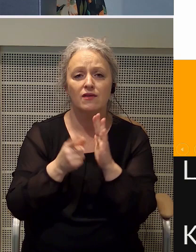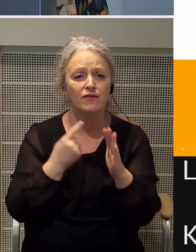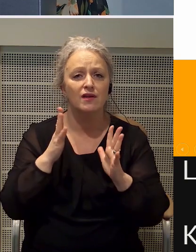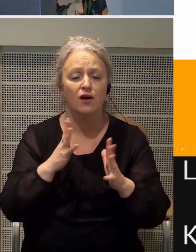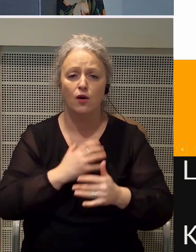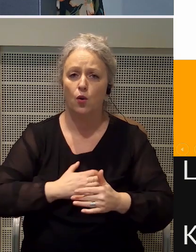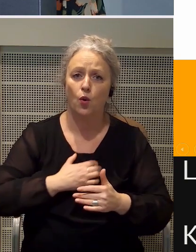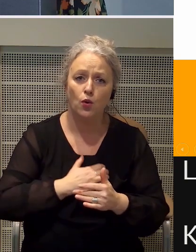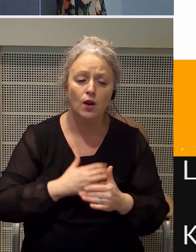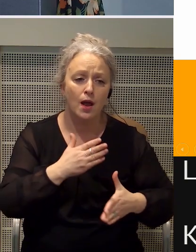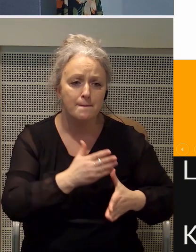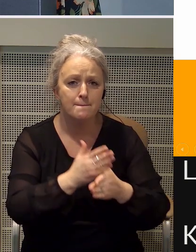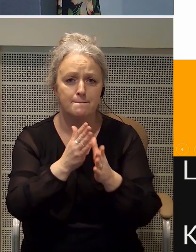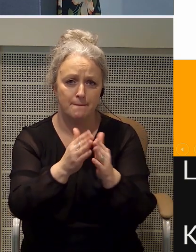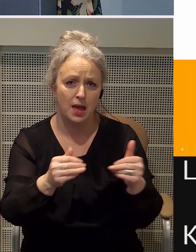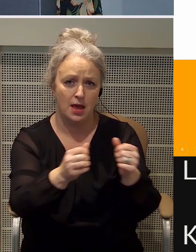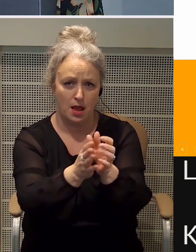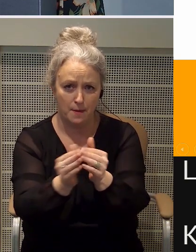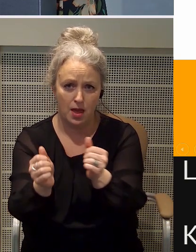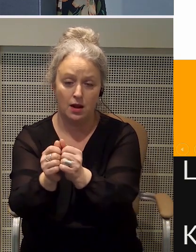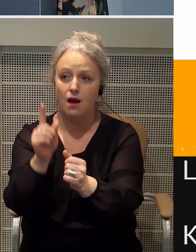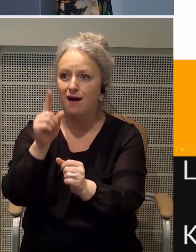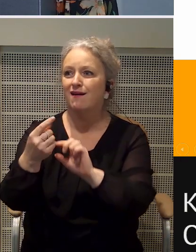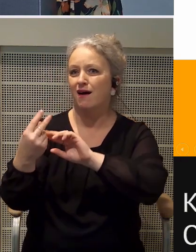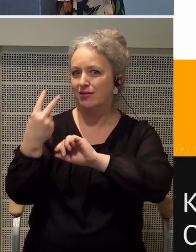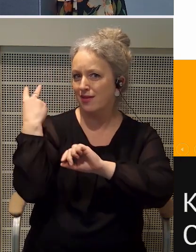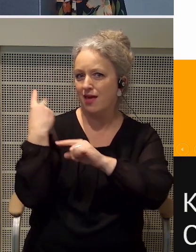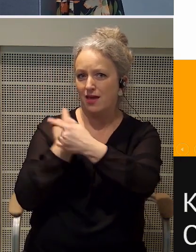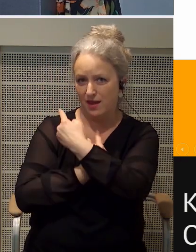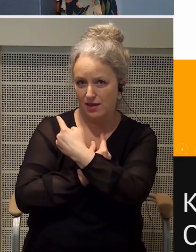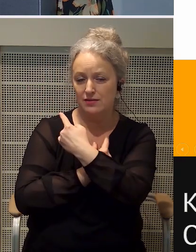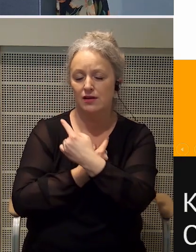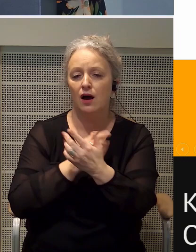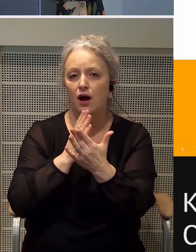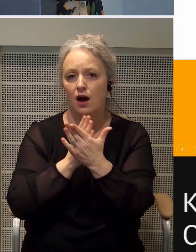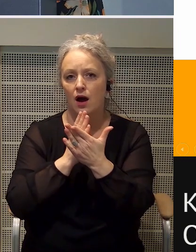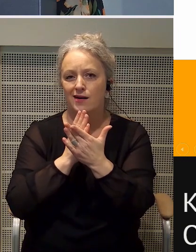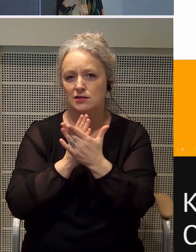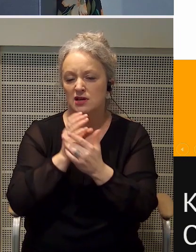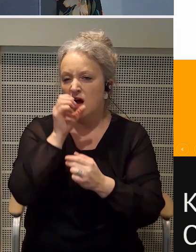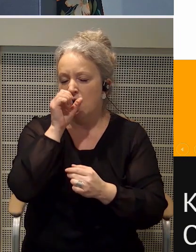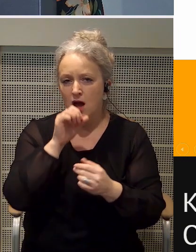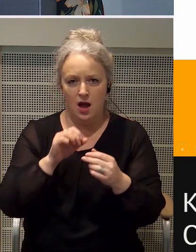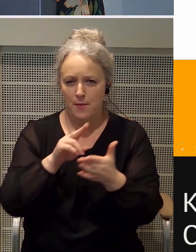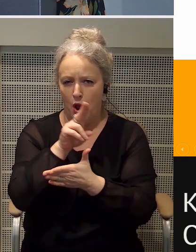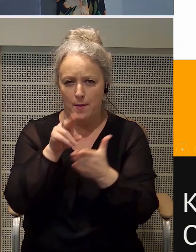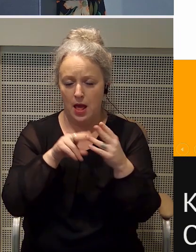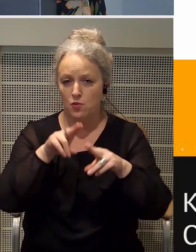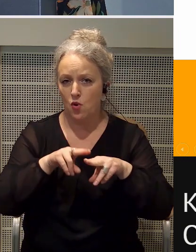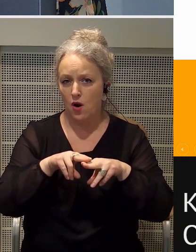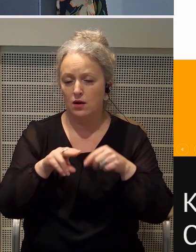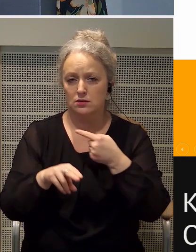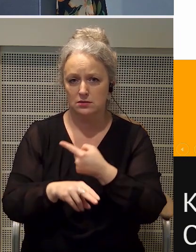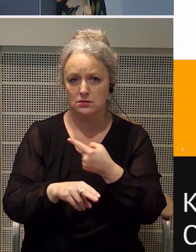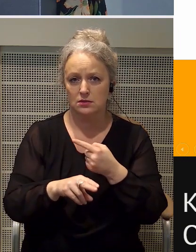because the other aspects are, of course, important as well. We have to help out the families, but these are